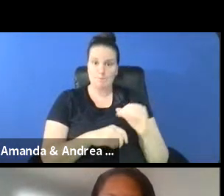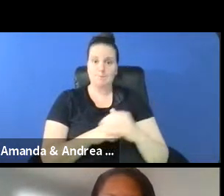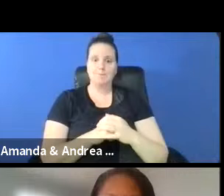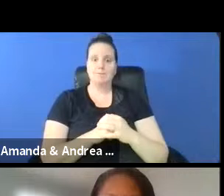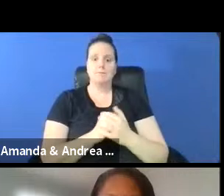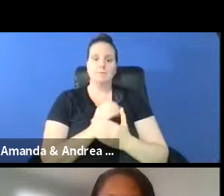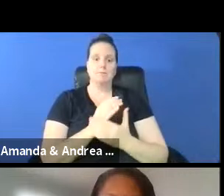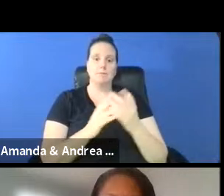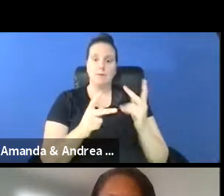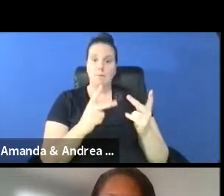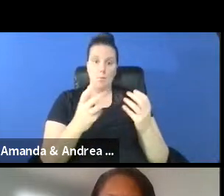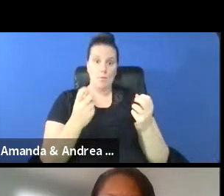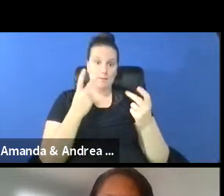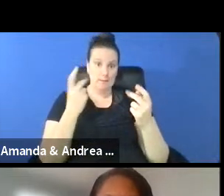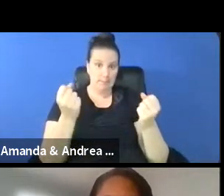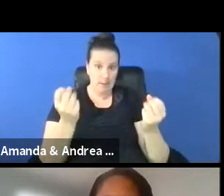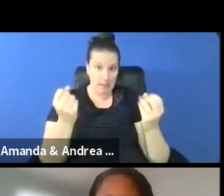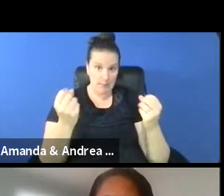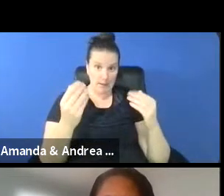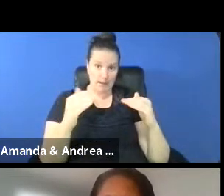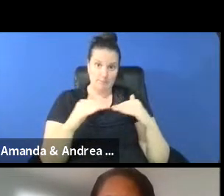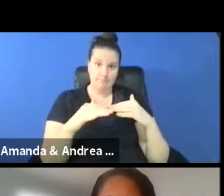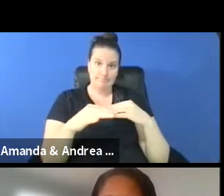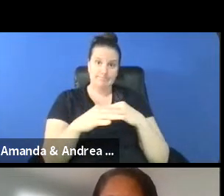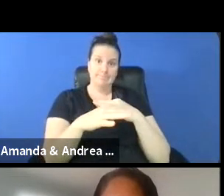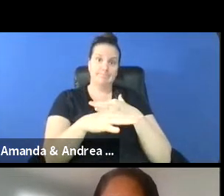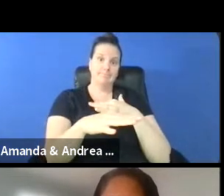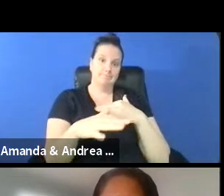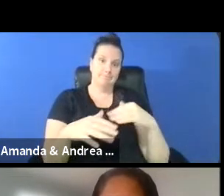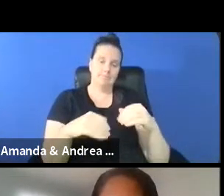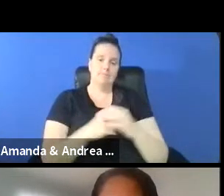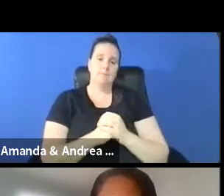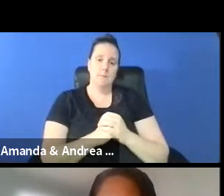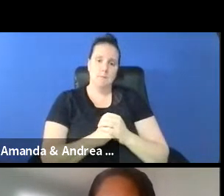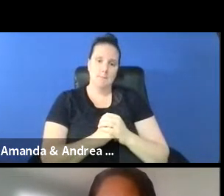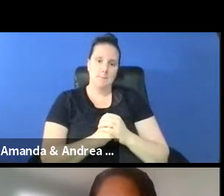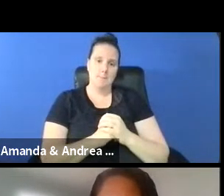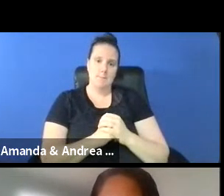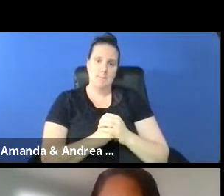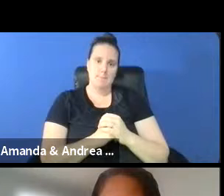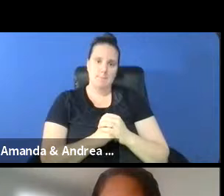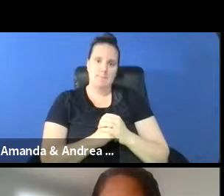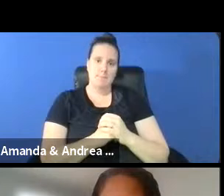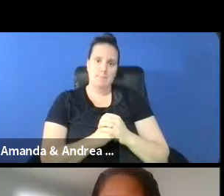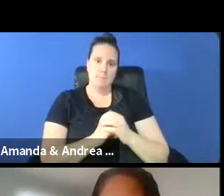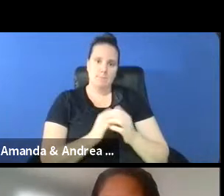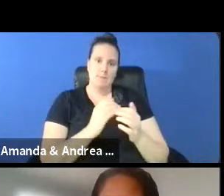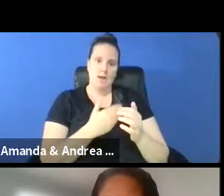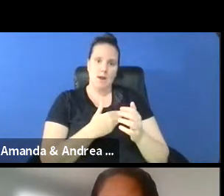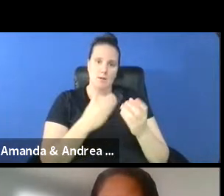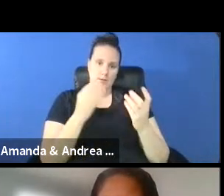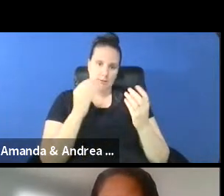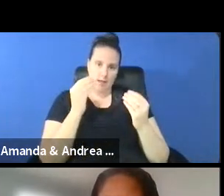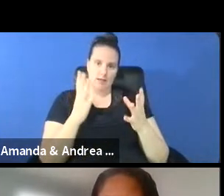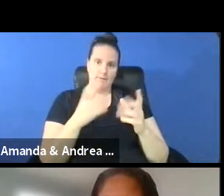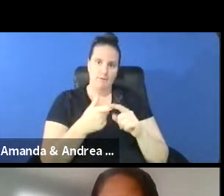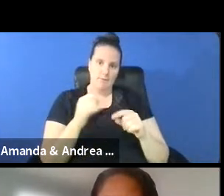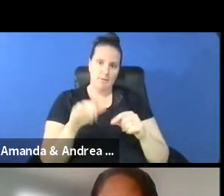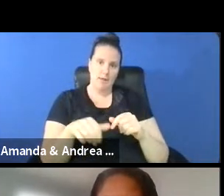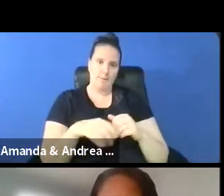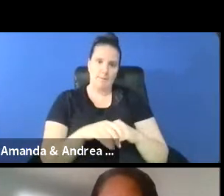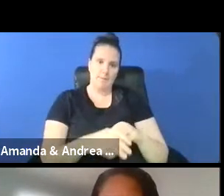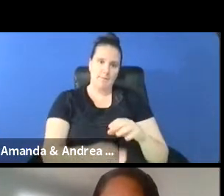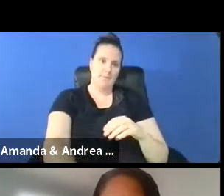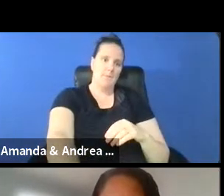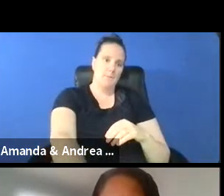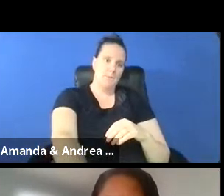want to see numerous. So, but we will be driven by data and our modeling.